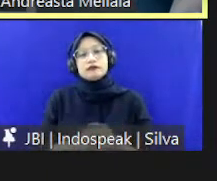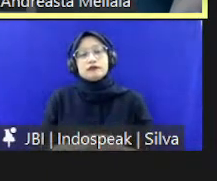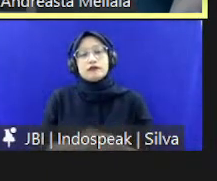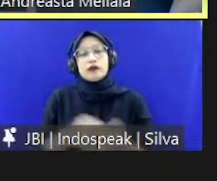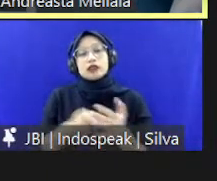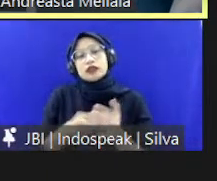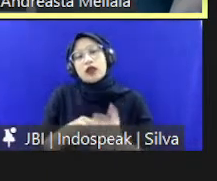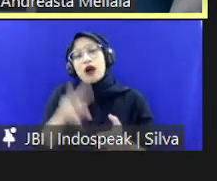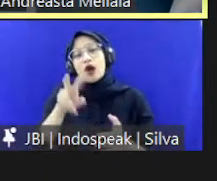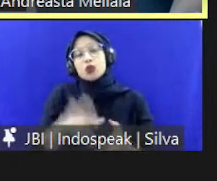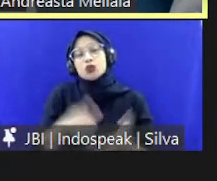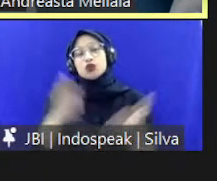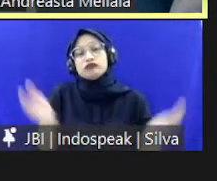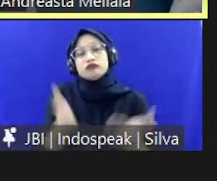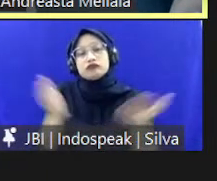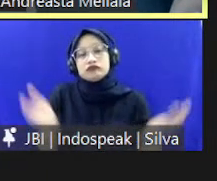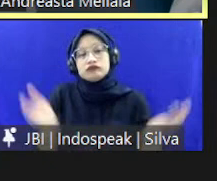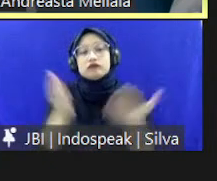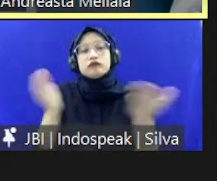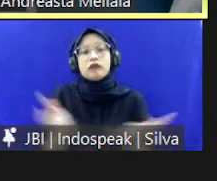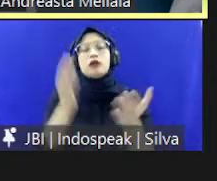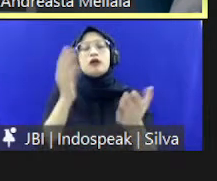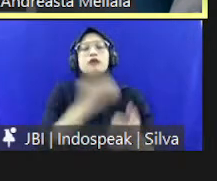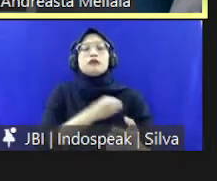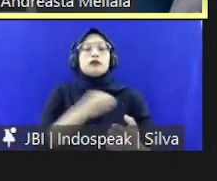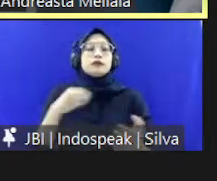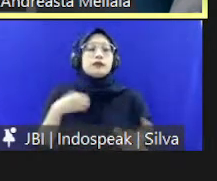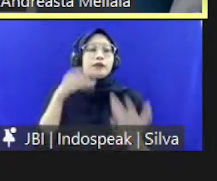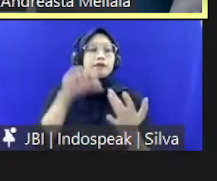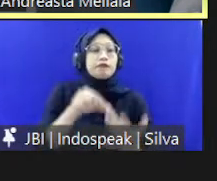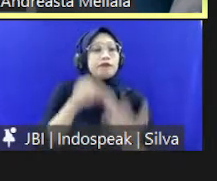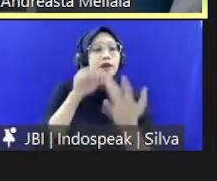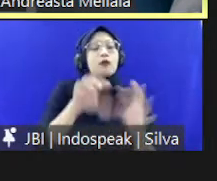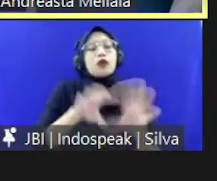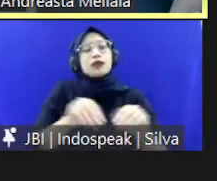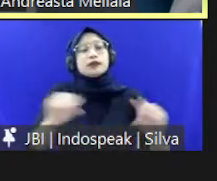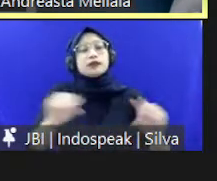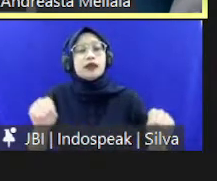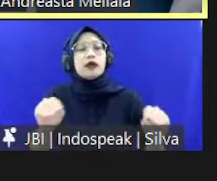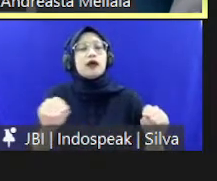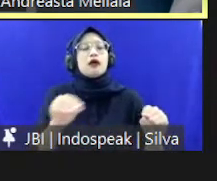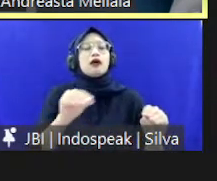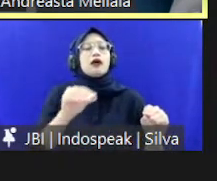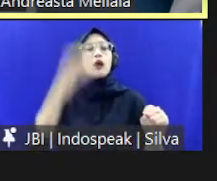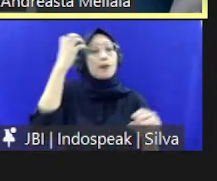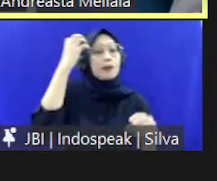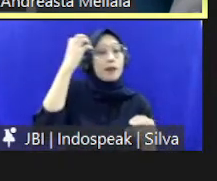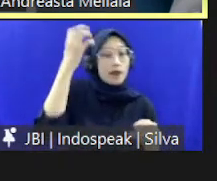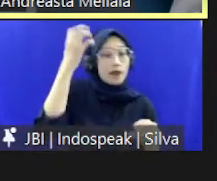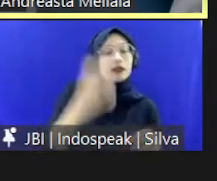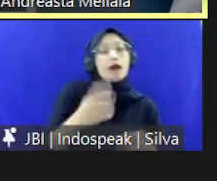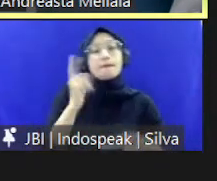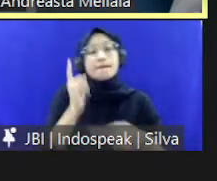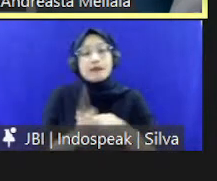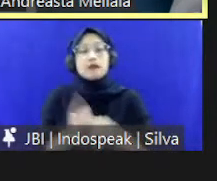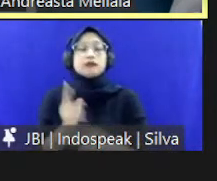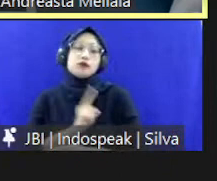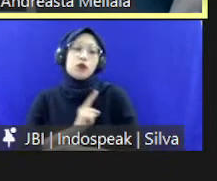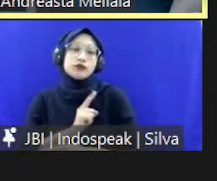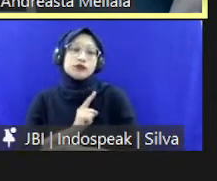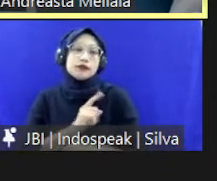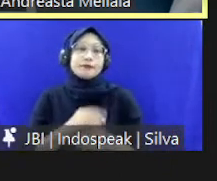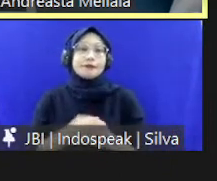sectors. And what is the final impact? We can see here. I just put one